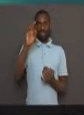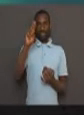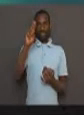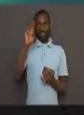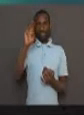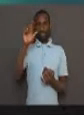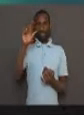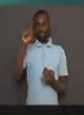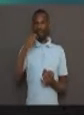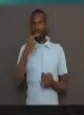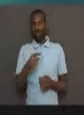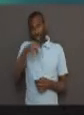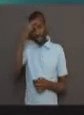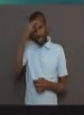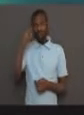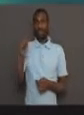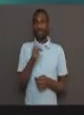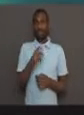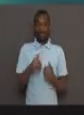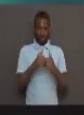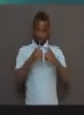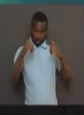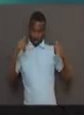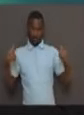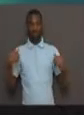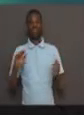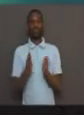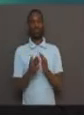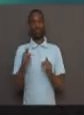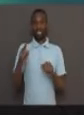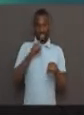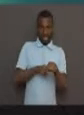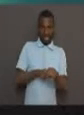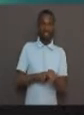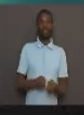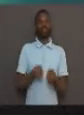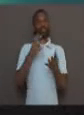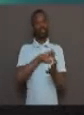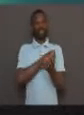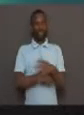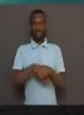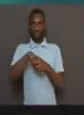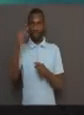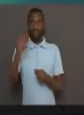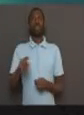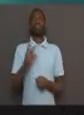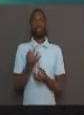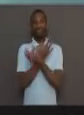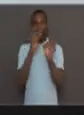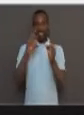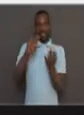they undergo fission when they are struck by free neutrons.